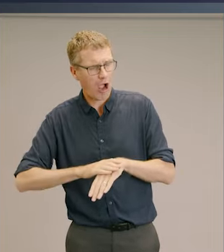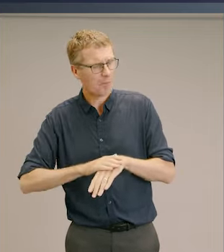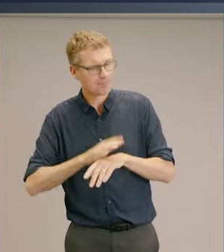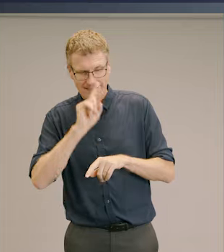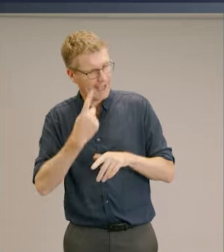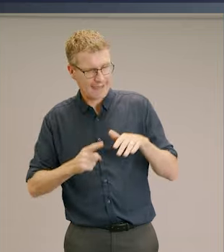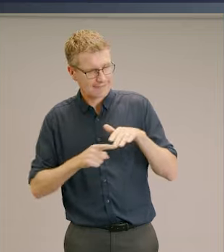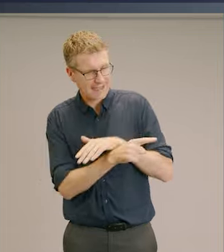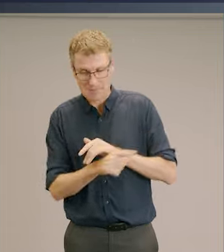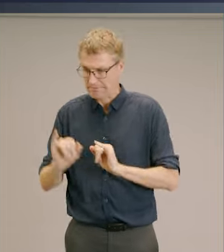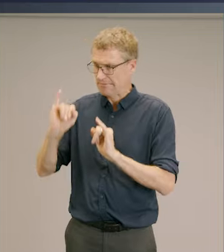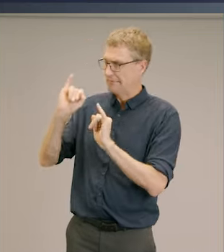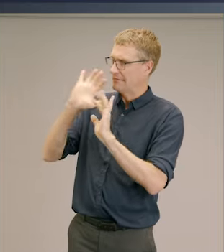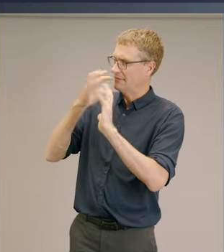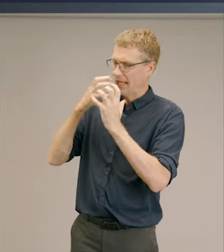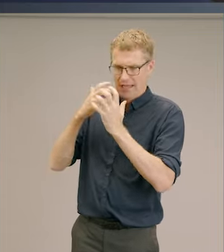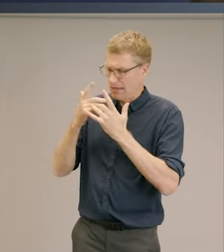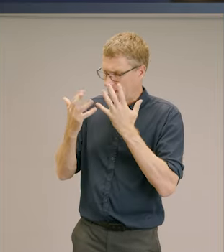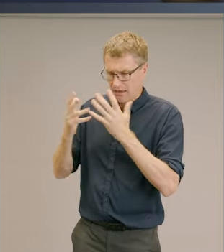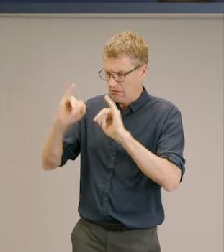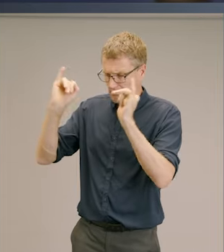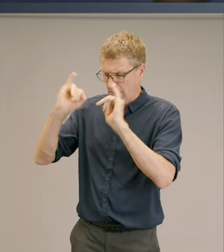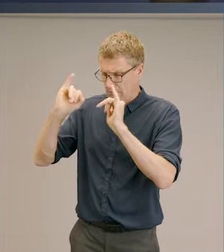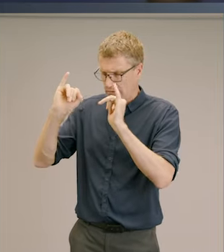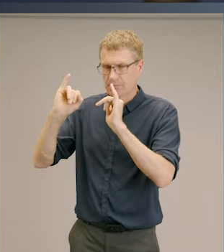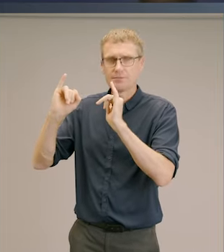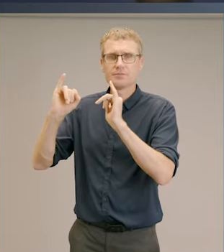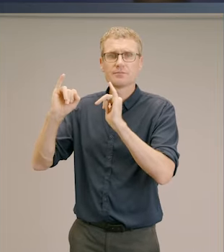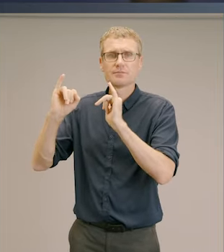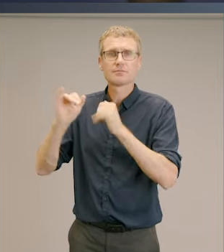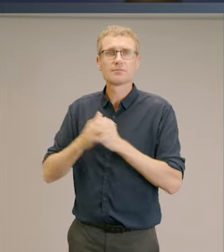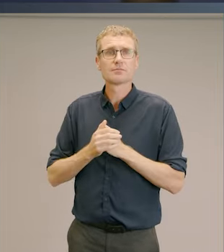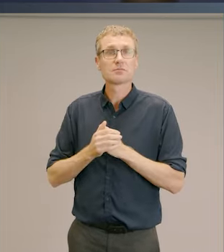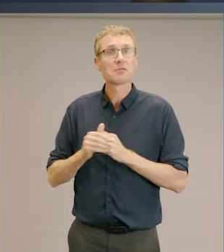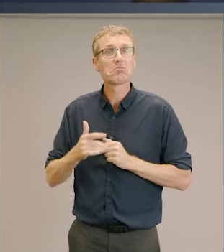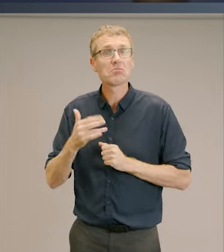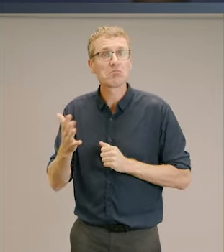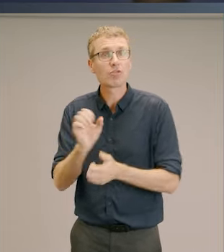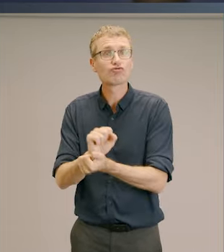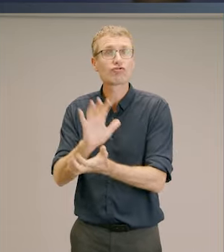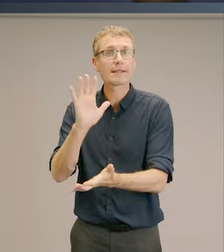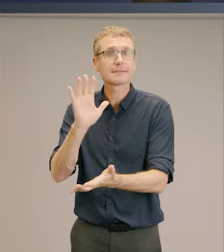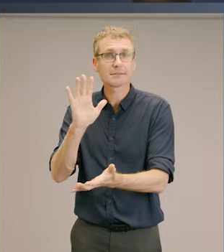for a labor camp. They were going to be there for a long time, that there was no escape. And so they were terrified.